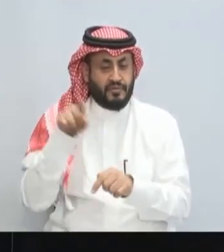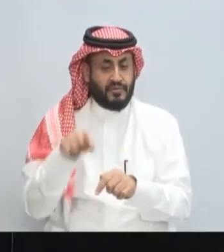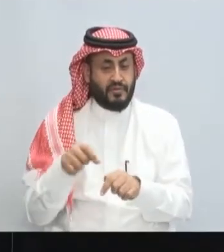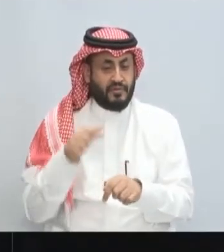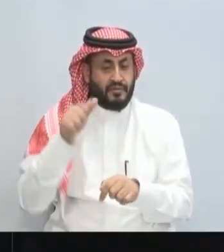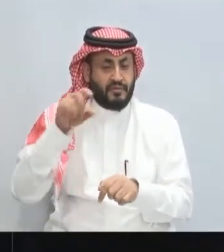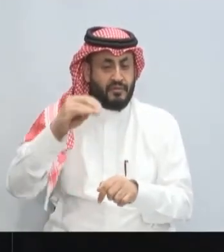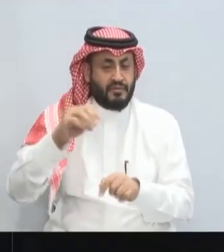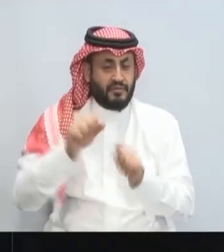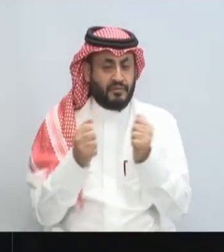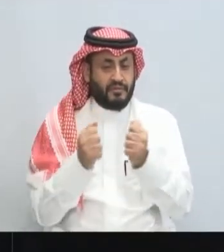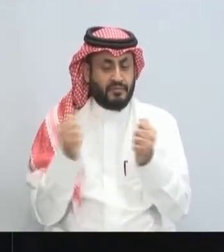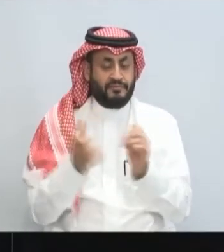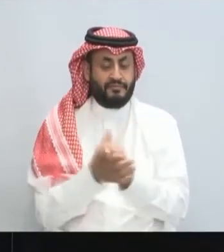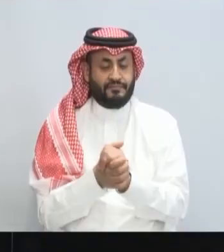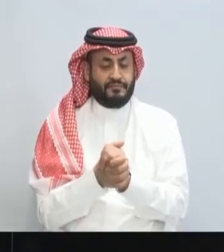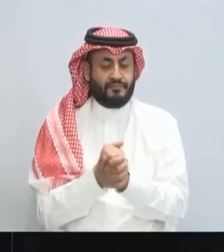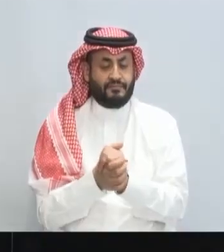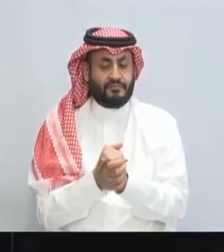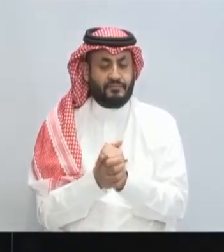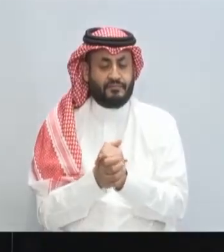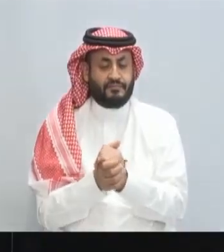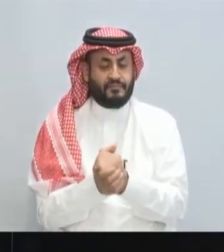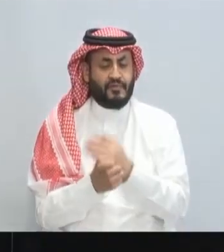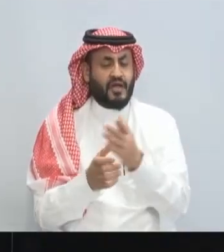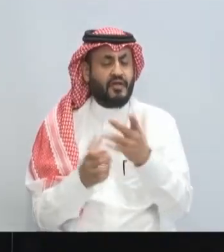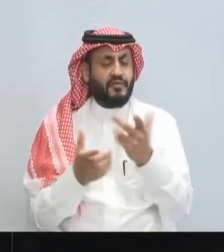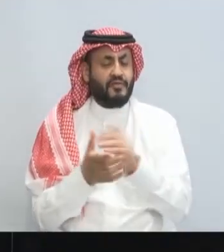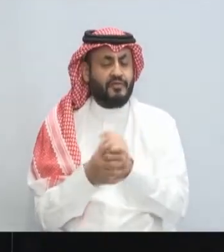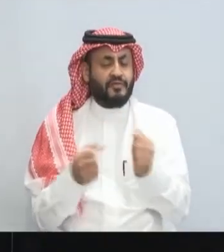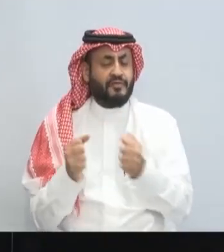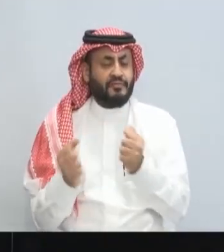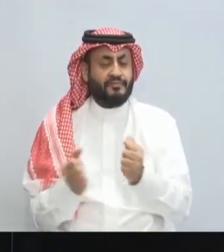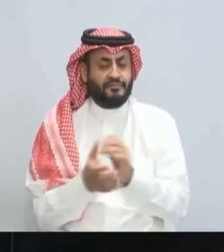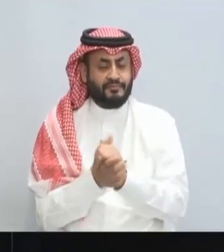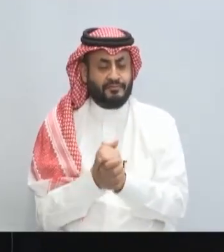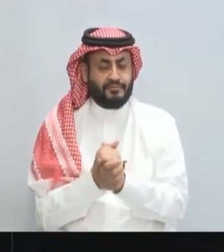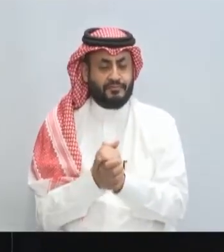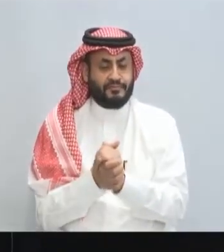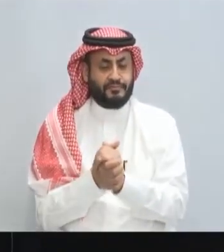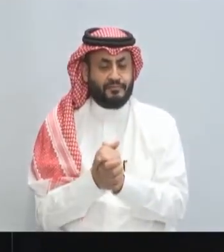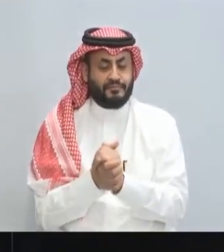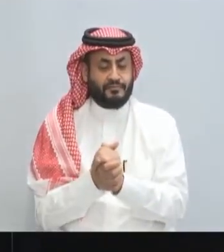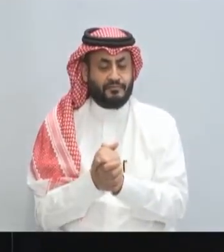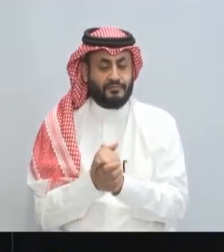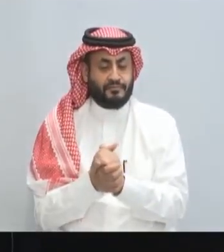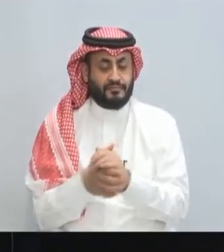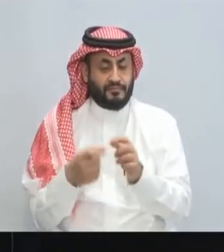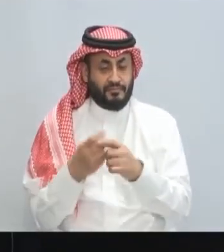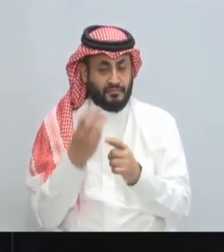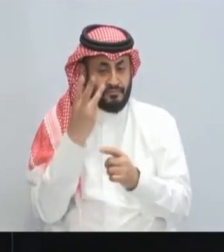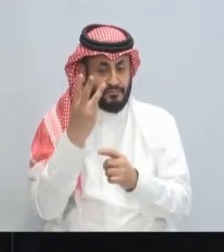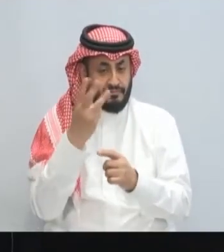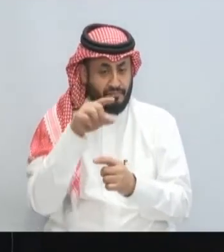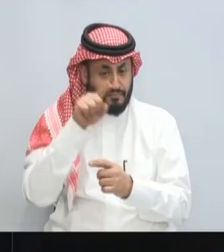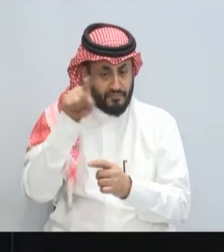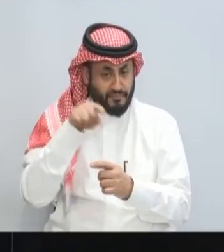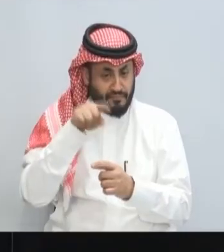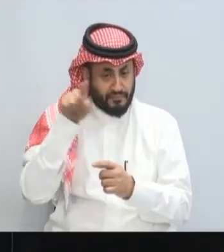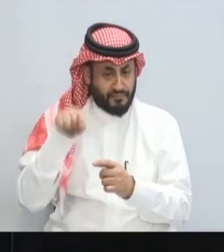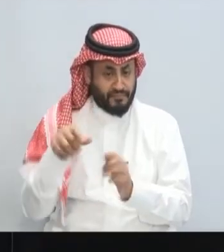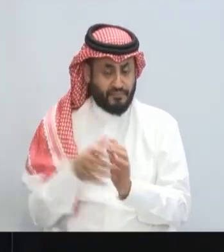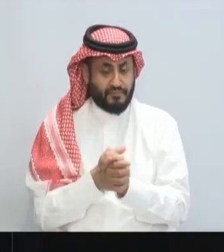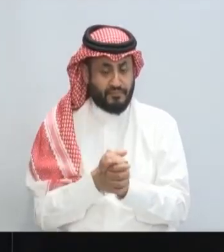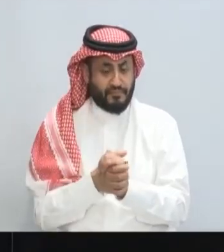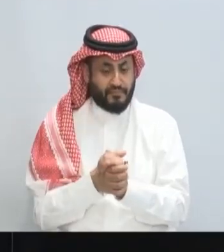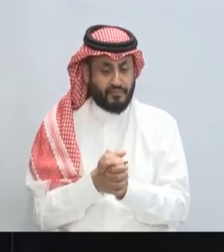this game. So how can you play this game? So here you can ask three questions, and you